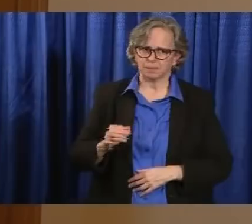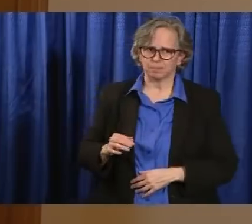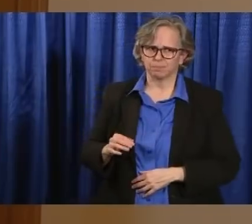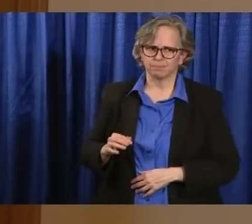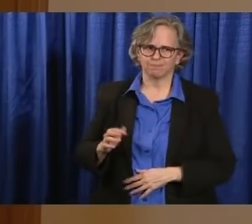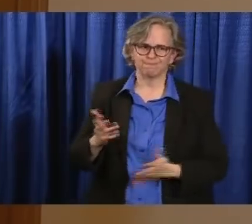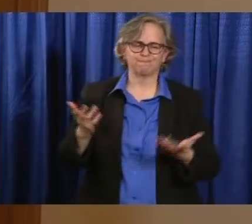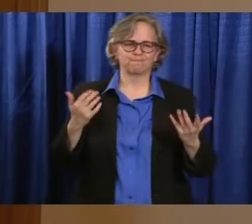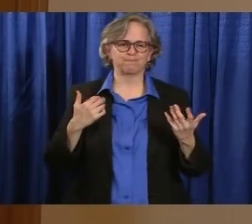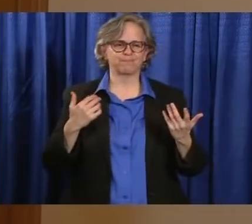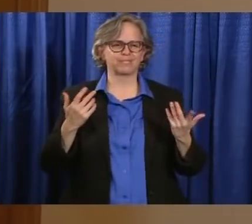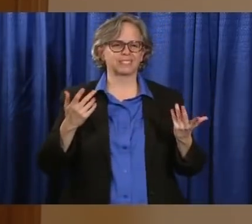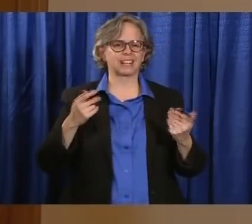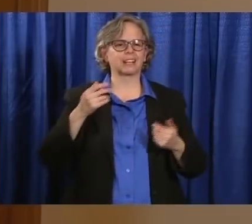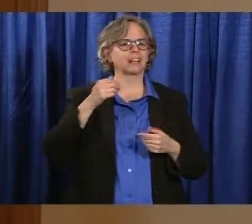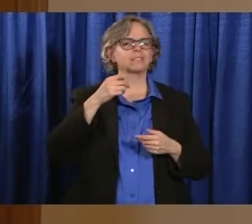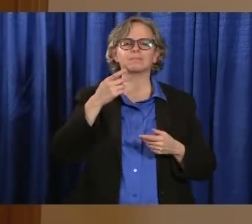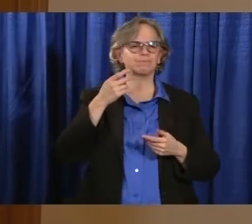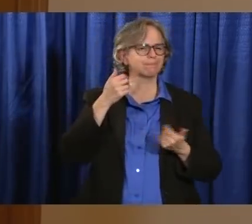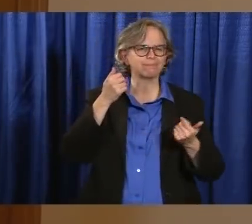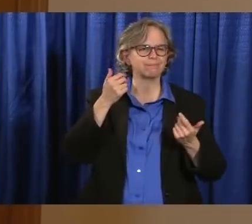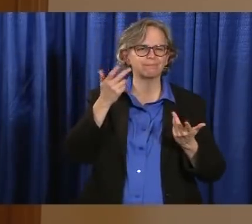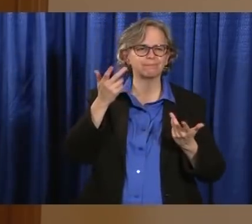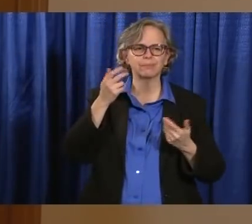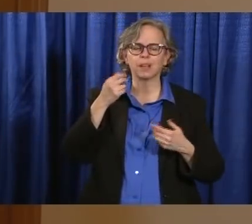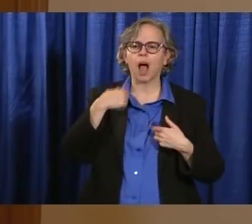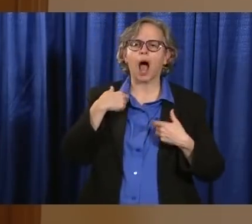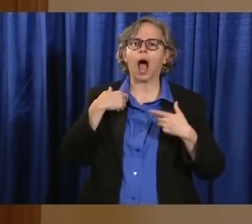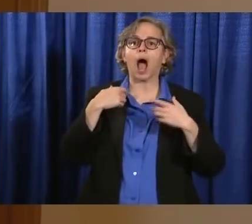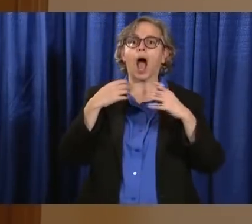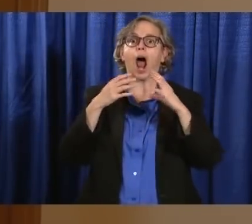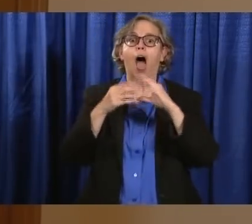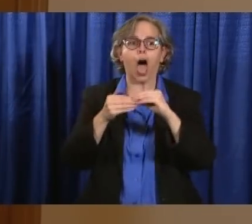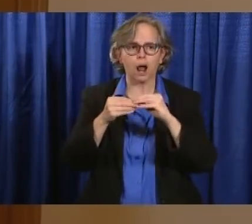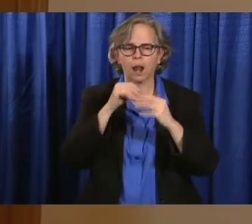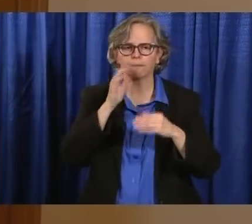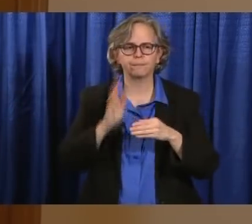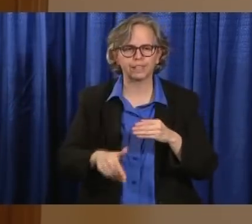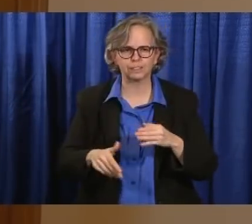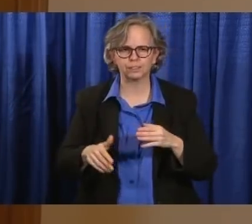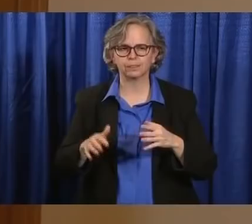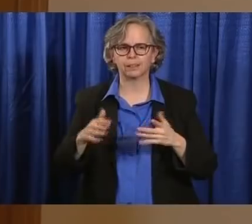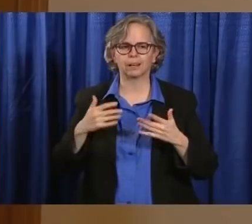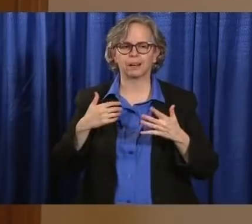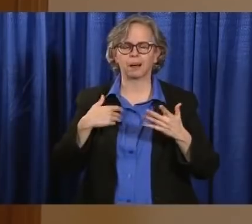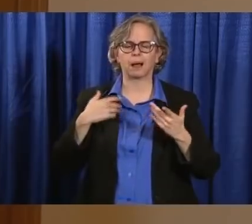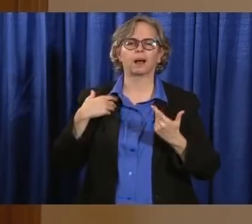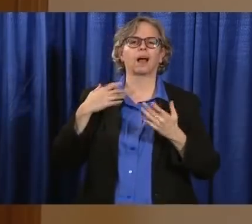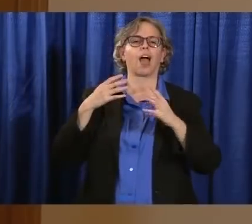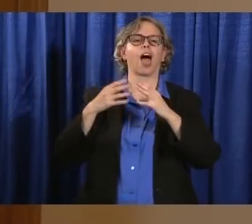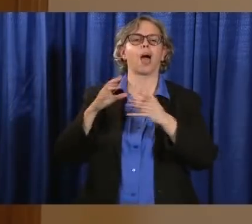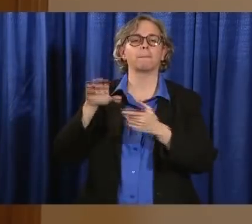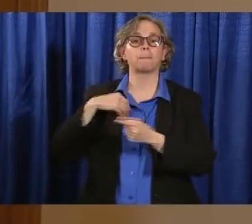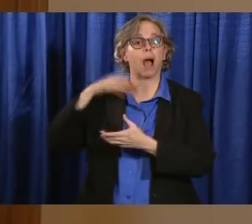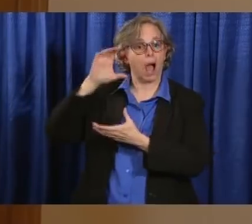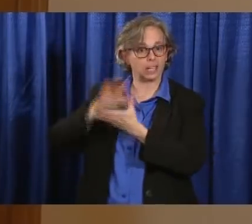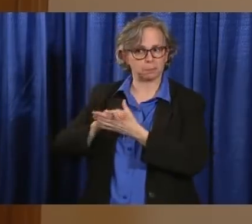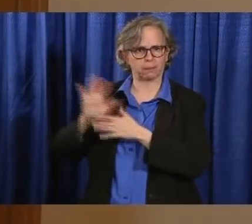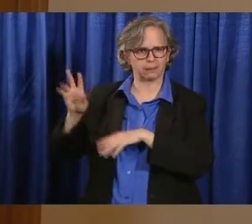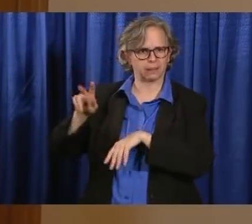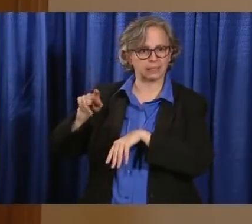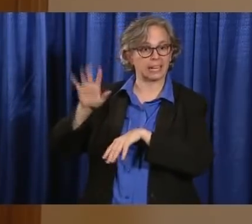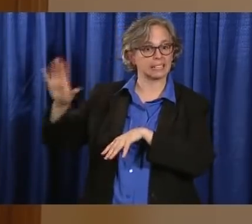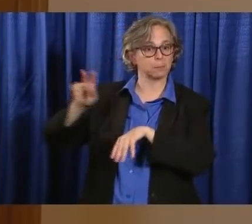my thought, but I'll just go ahead with it. I was going to make a joke about my husband's principal, Mr. Jason Cottle, who is doing